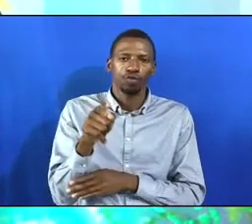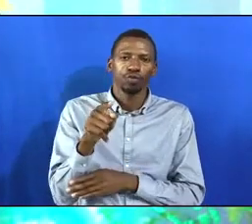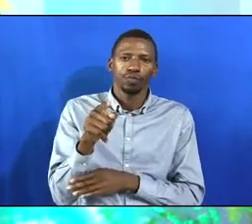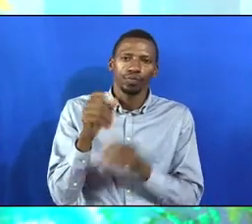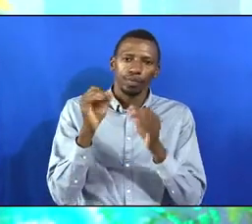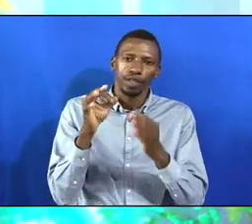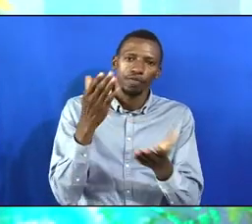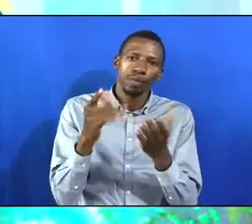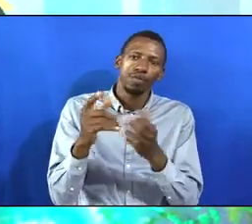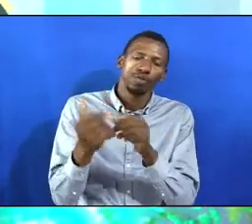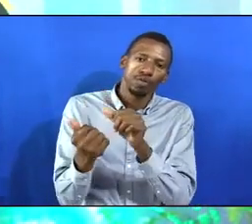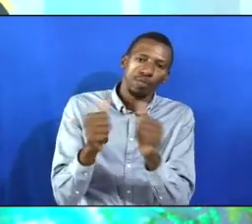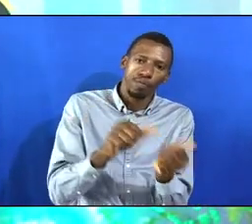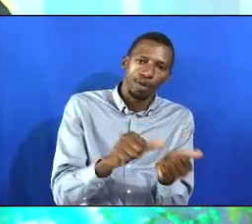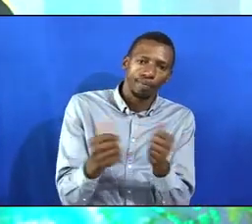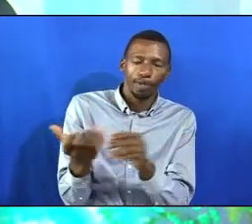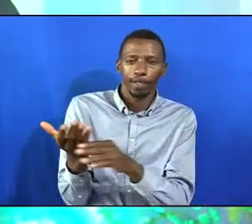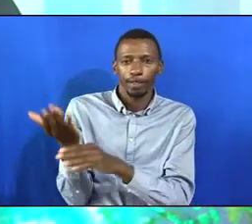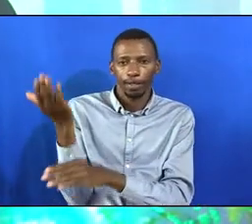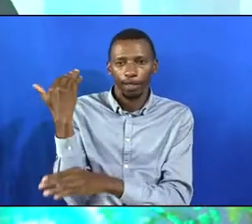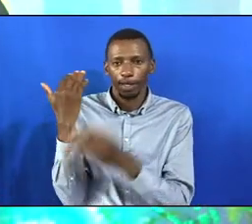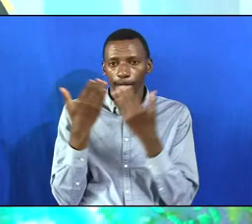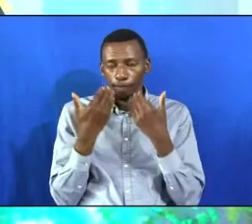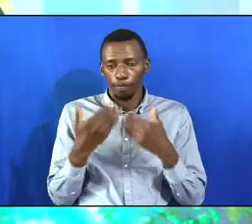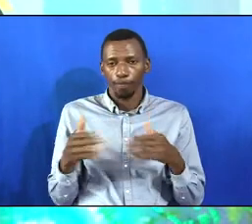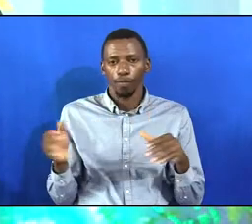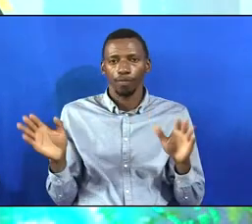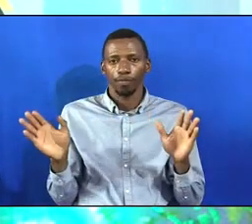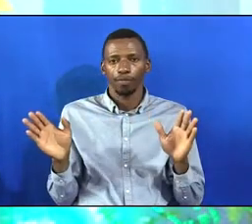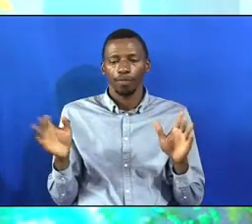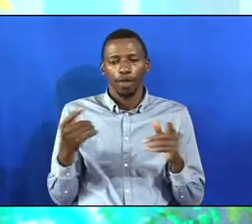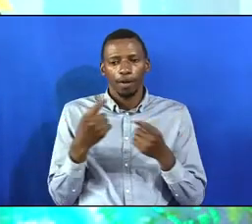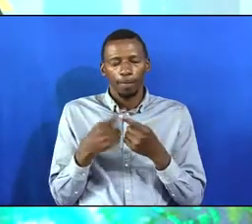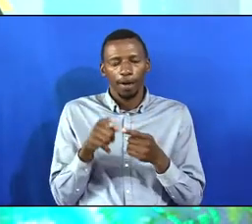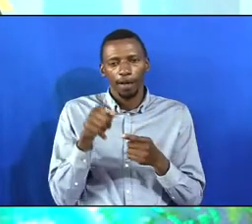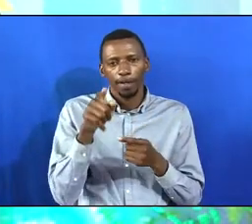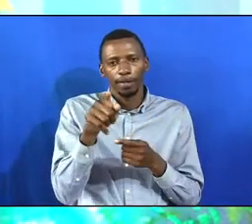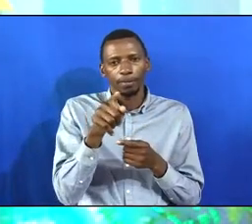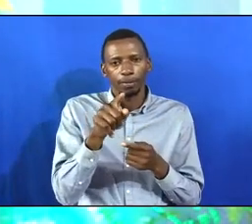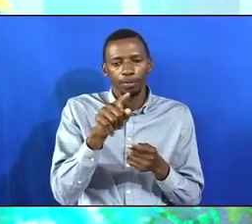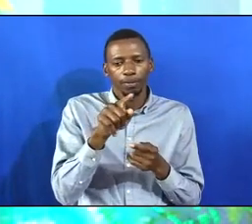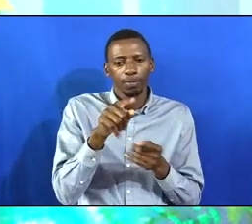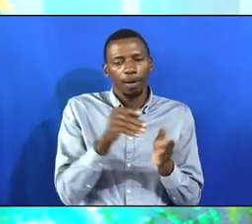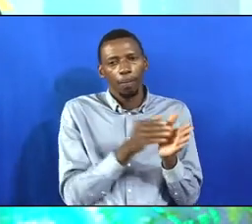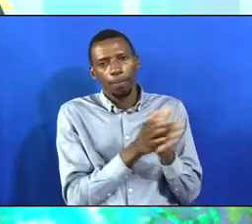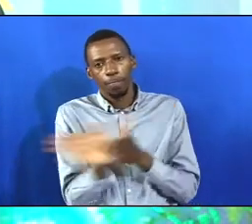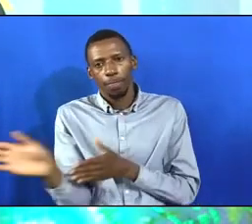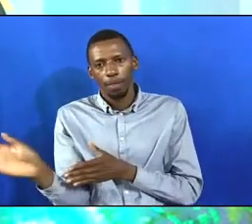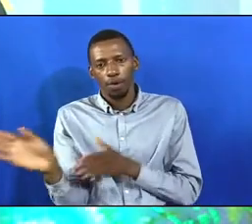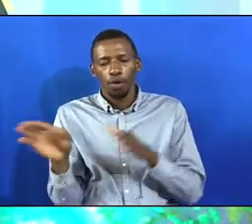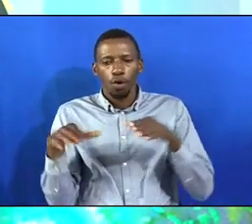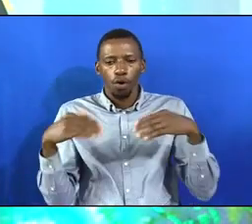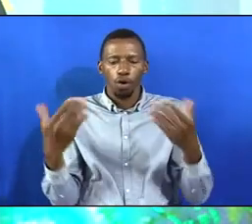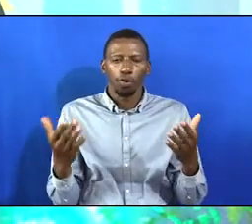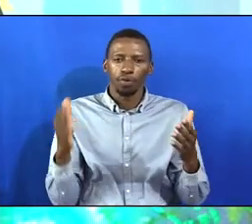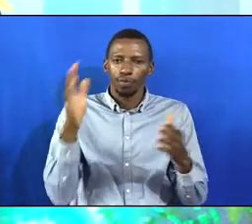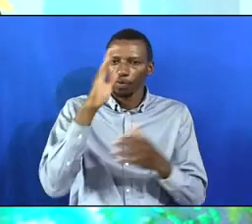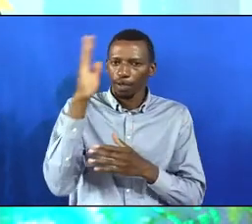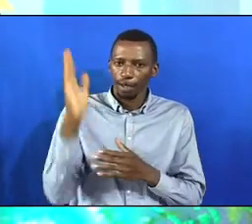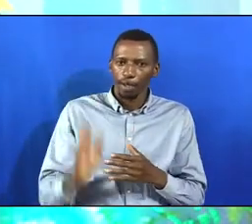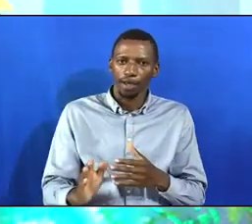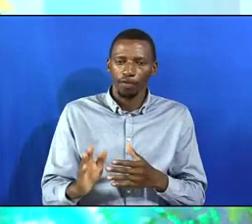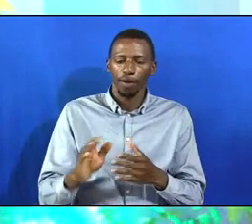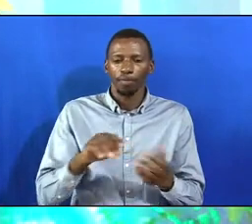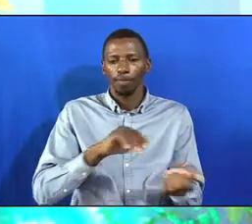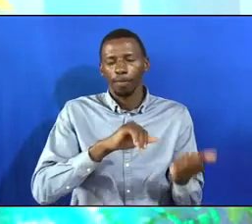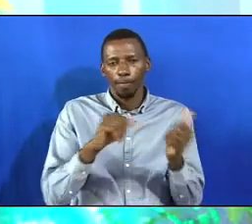were once baptized, but you know you are backslidden. Or you have never been baptized. Or you have been breaking the commandments